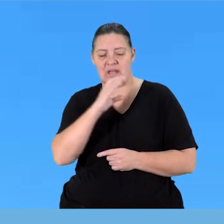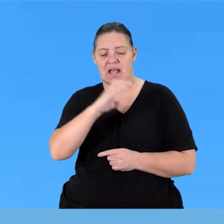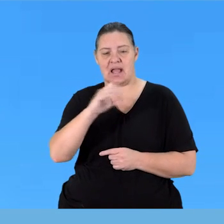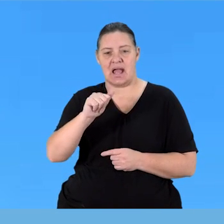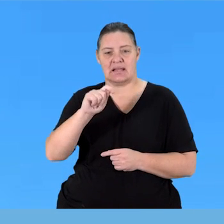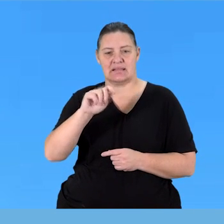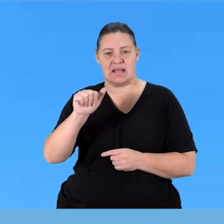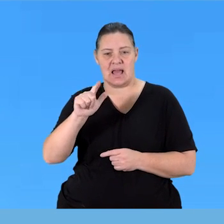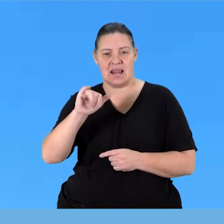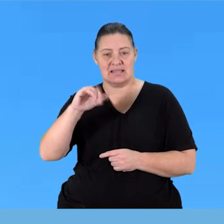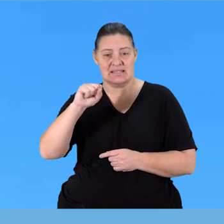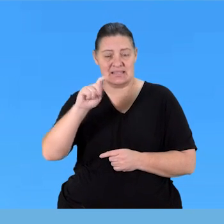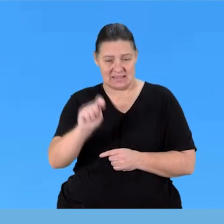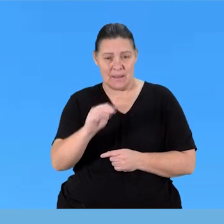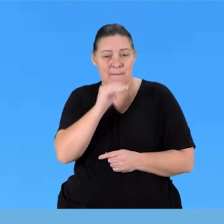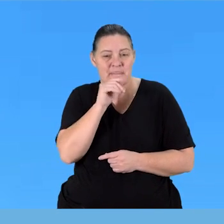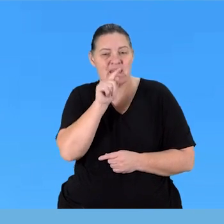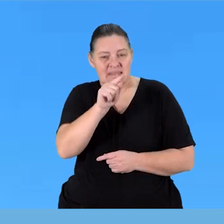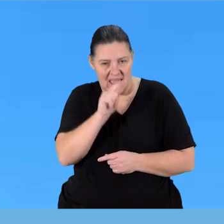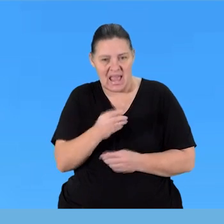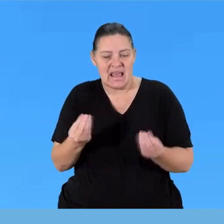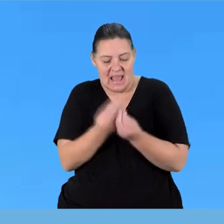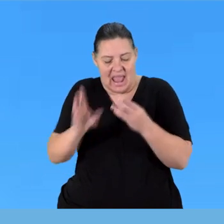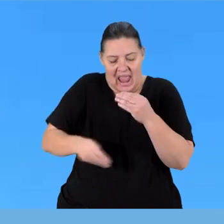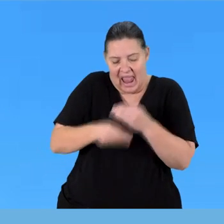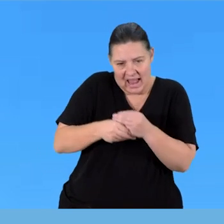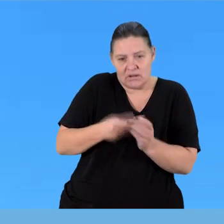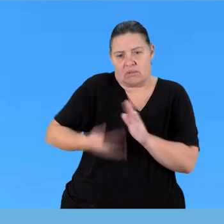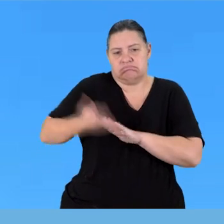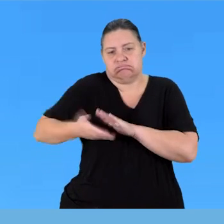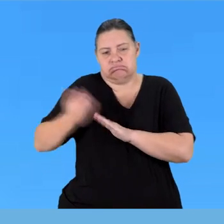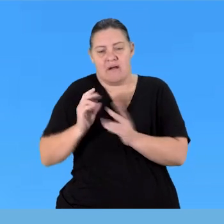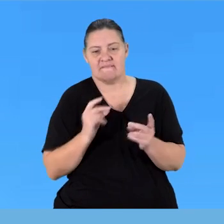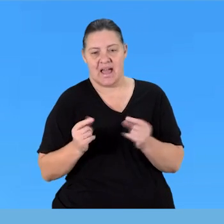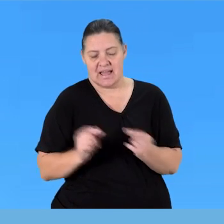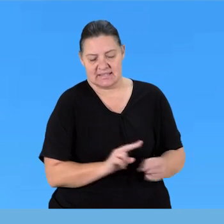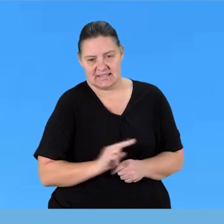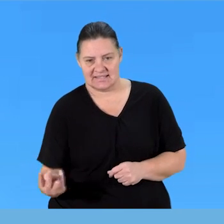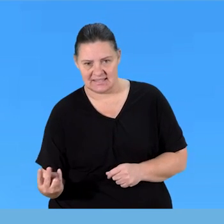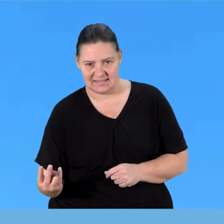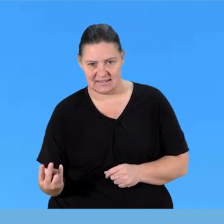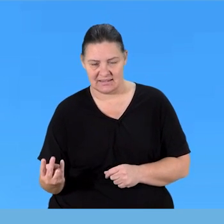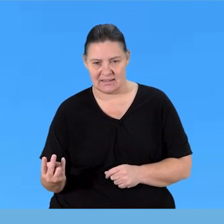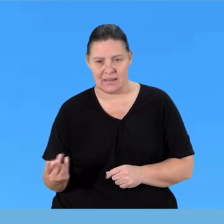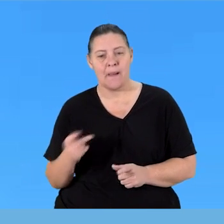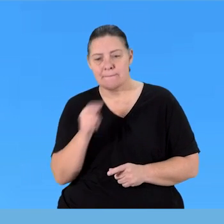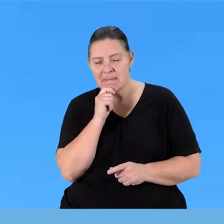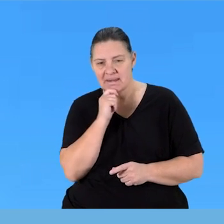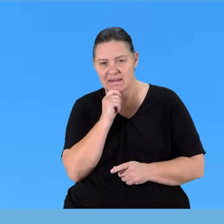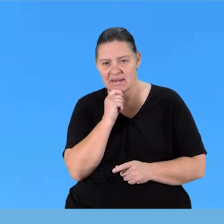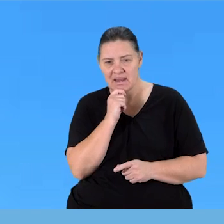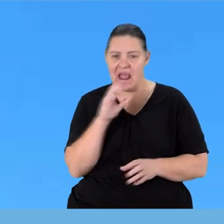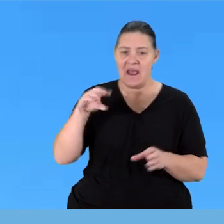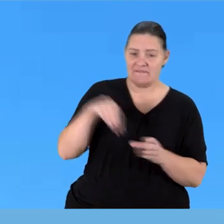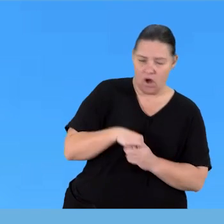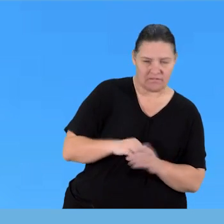a catalyst, and as we have said that a catalyst, it is a substance that speeds up the chemical reaction, and then it doesn't